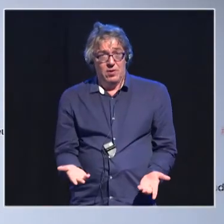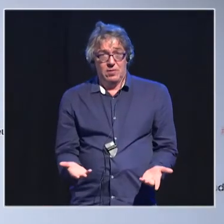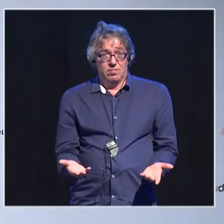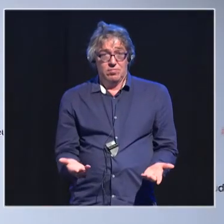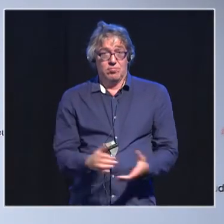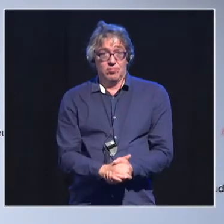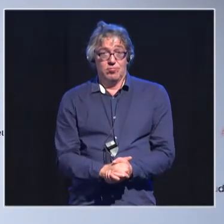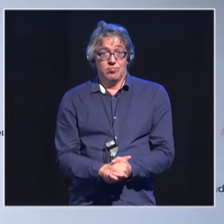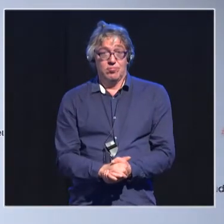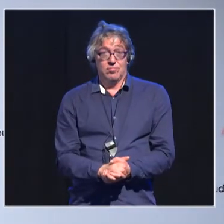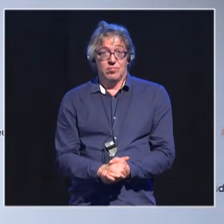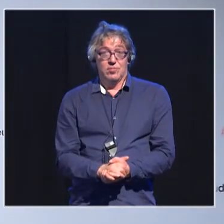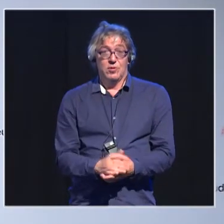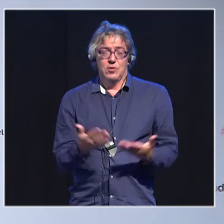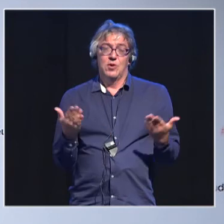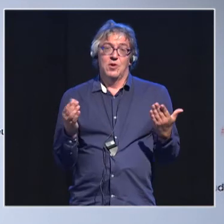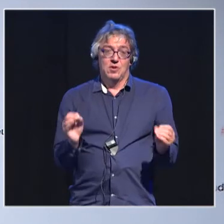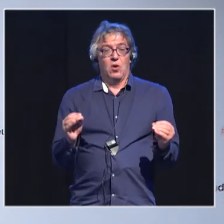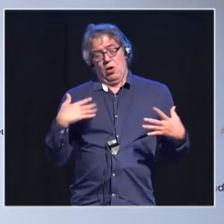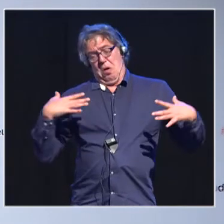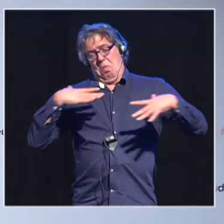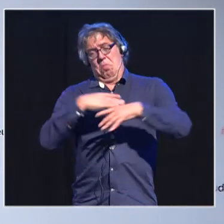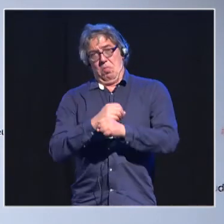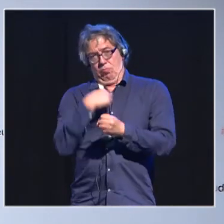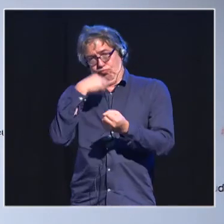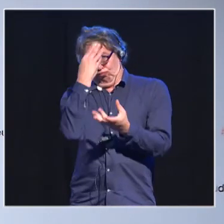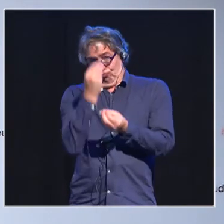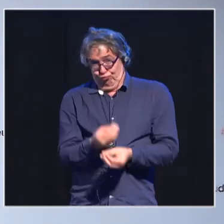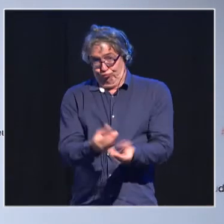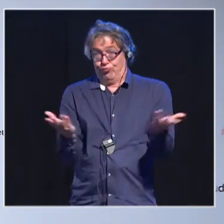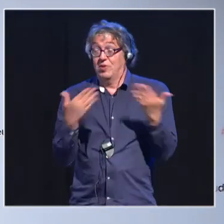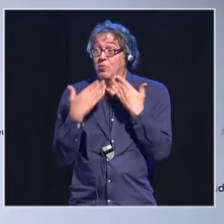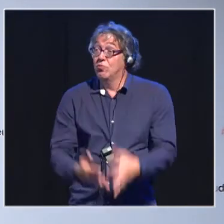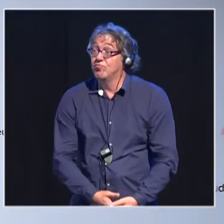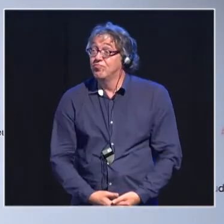in their countries. So this is just my take in this. Thank you.